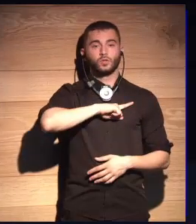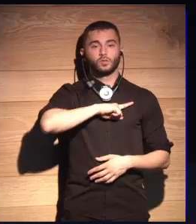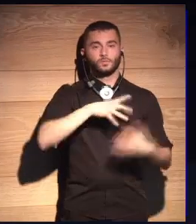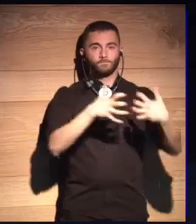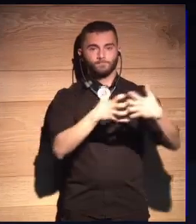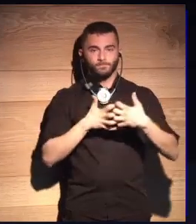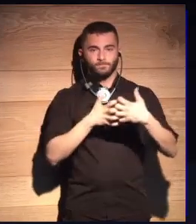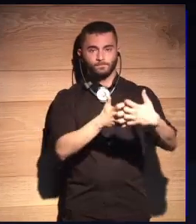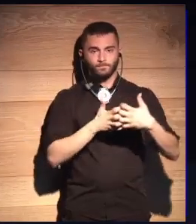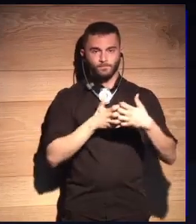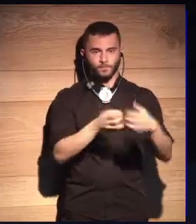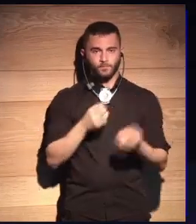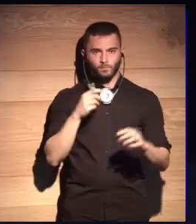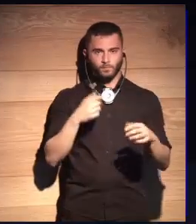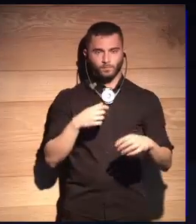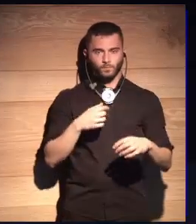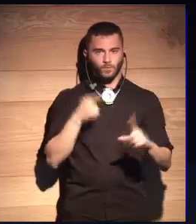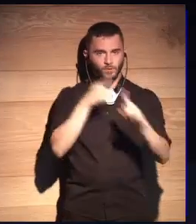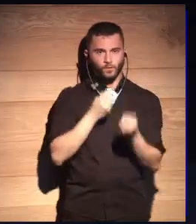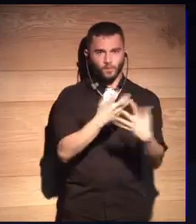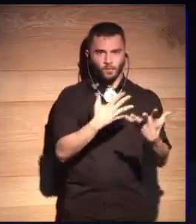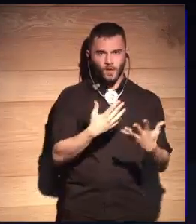working permanently, how can we